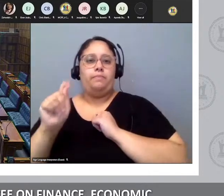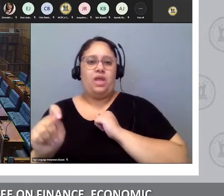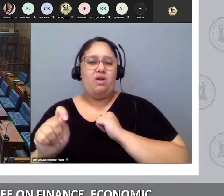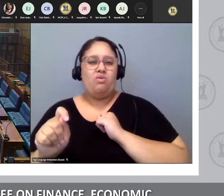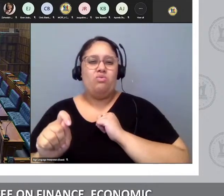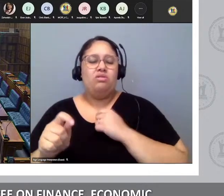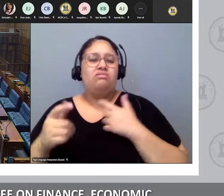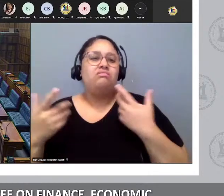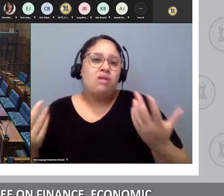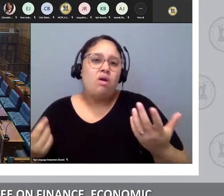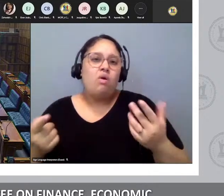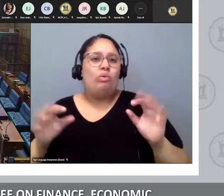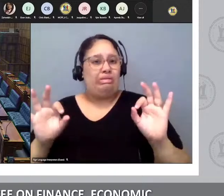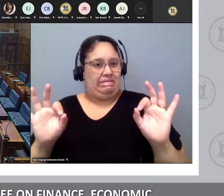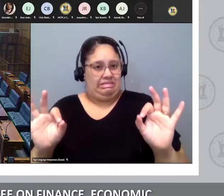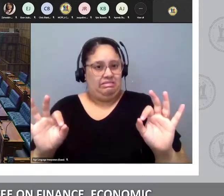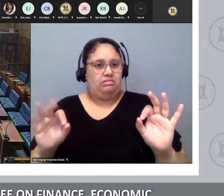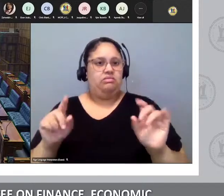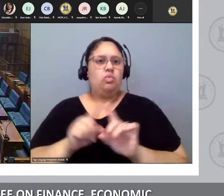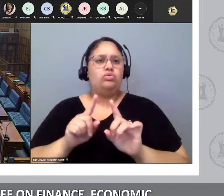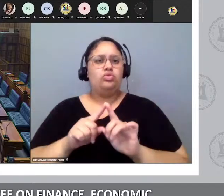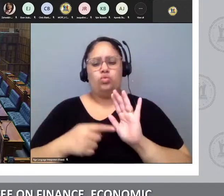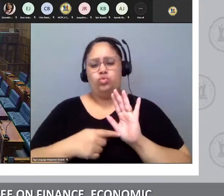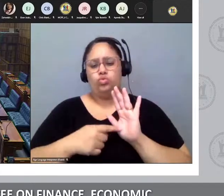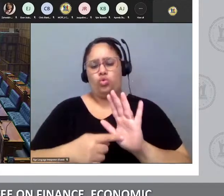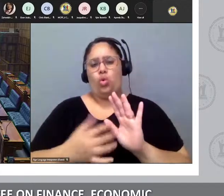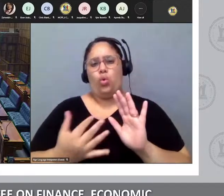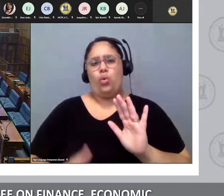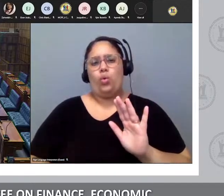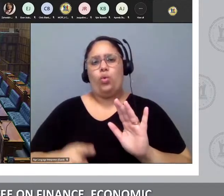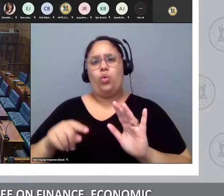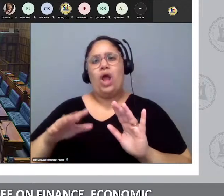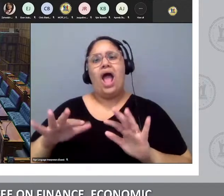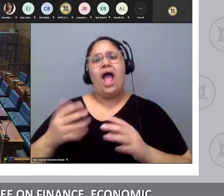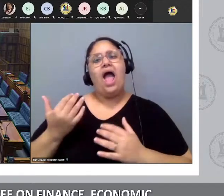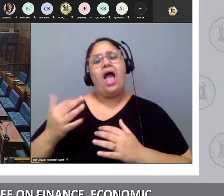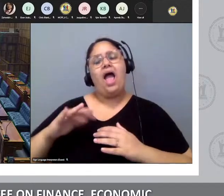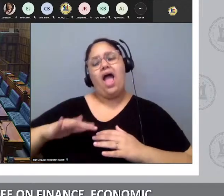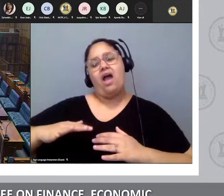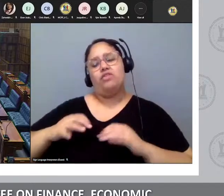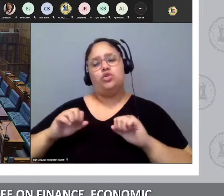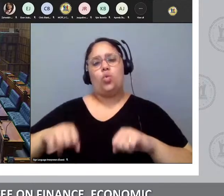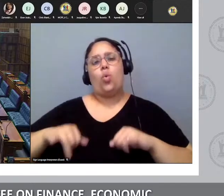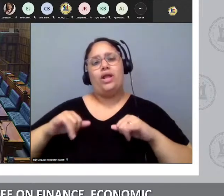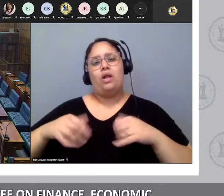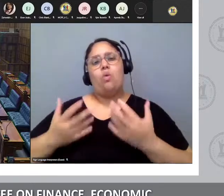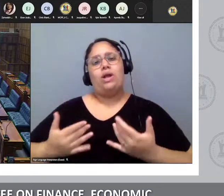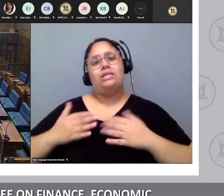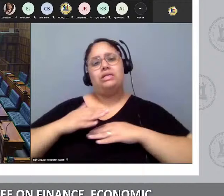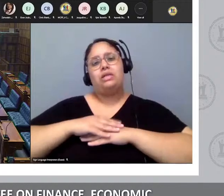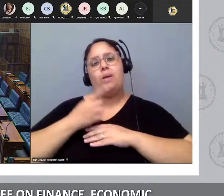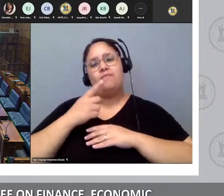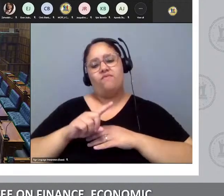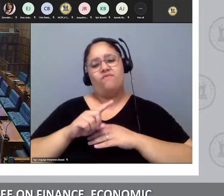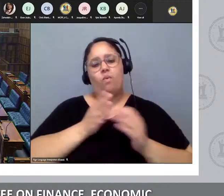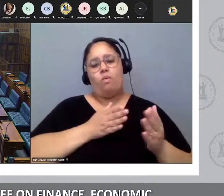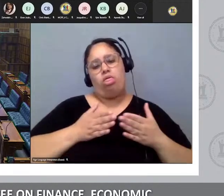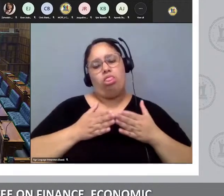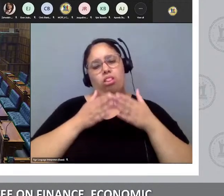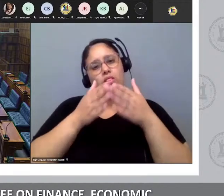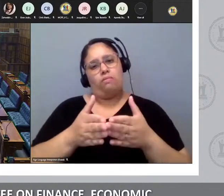obviously that would then also show as an improvement in average waiting time for births or truck waiting time